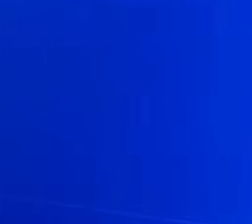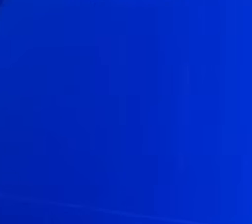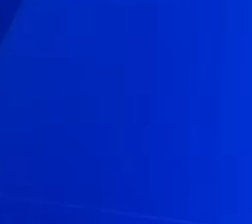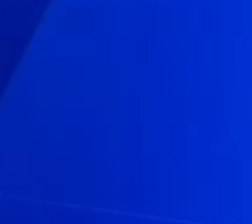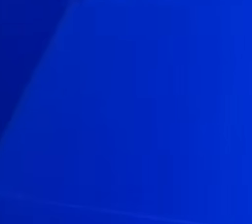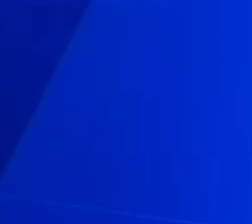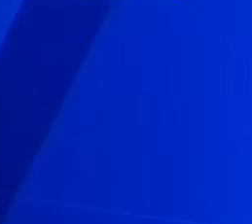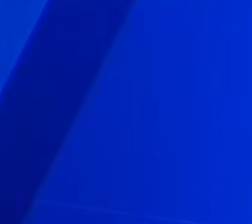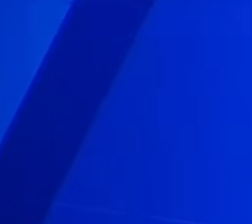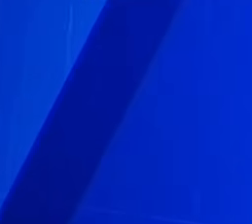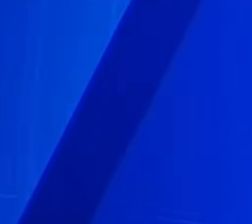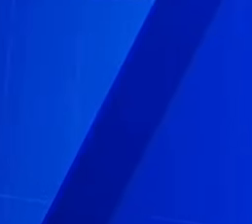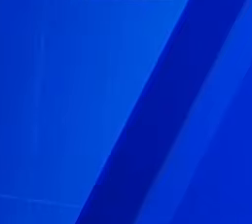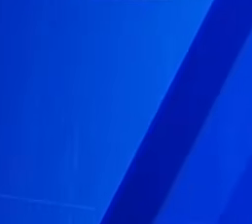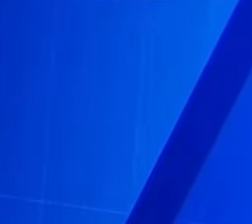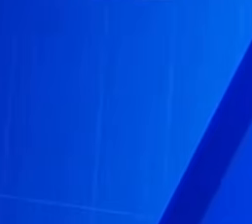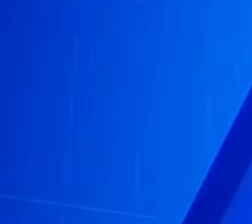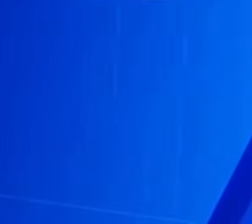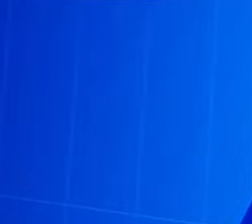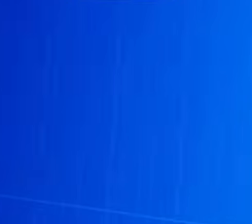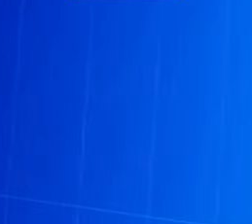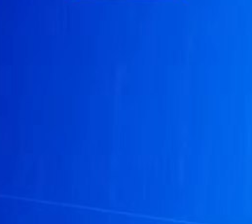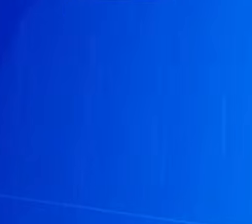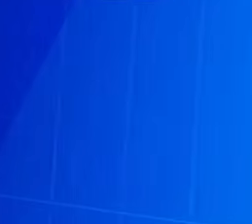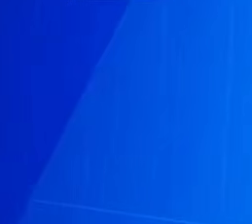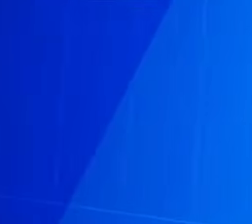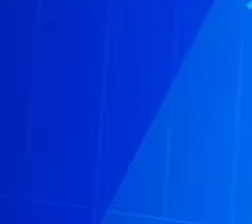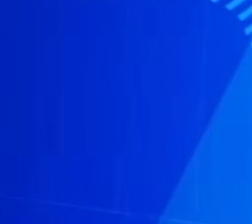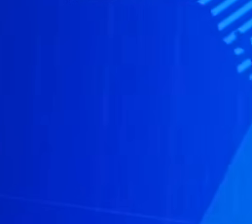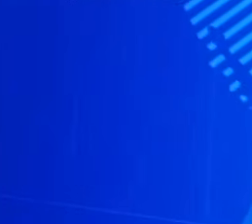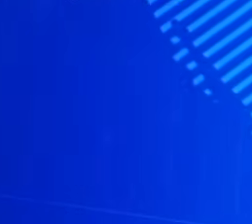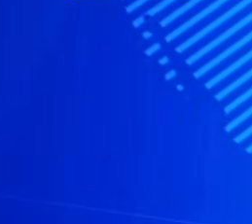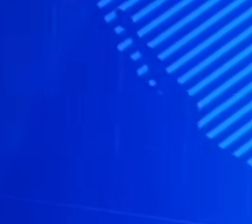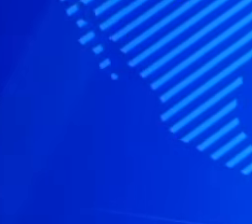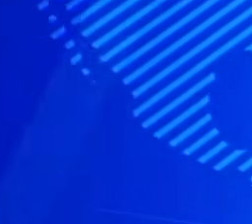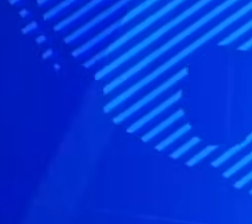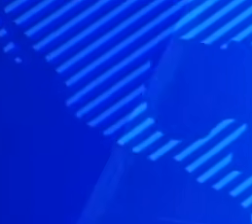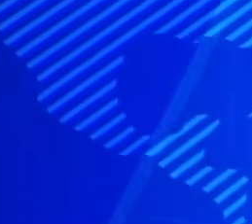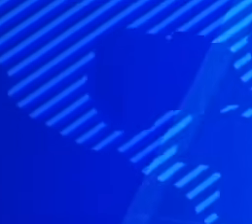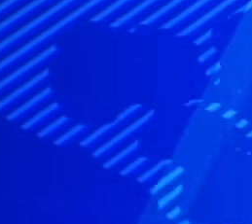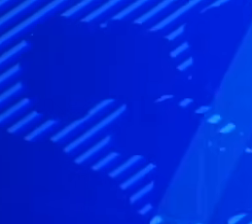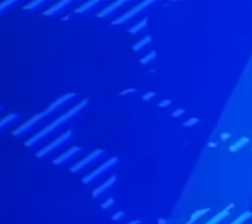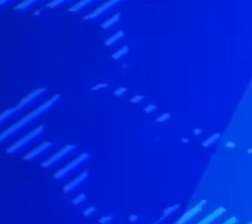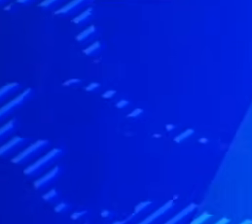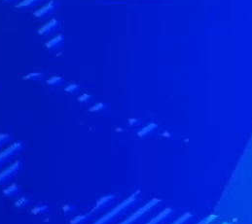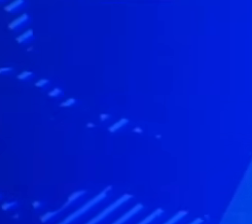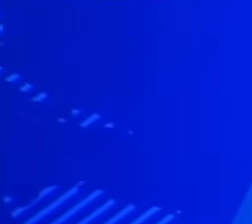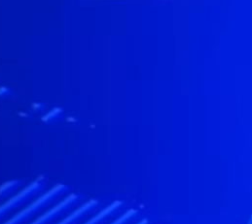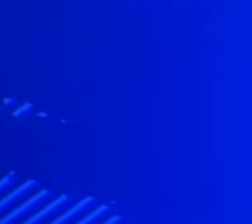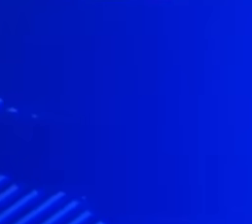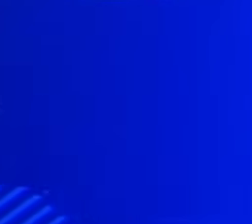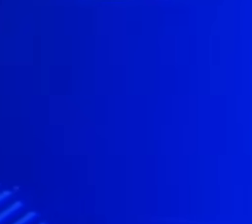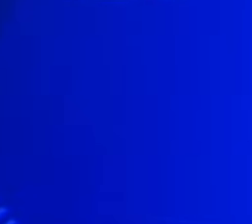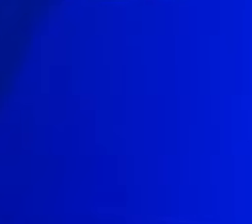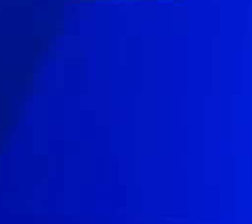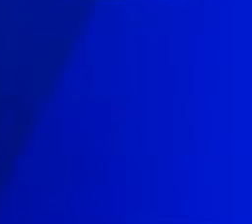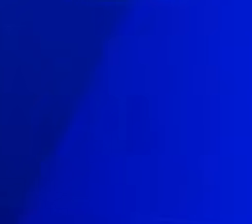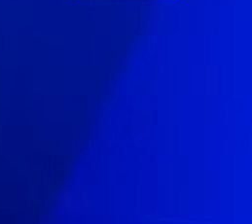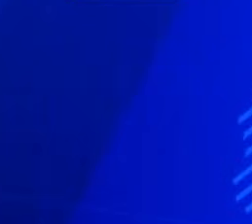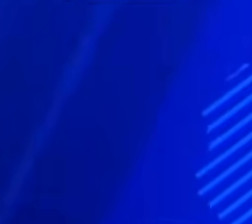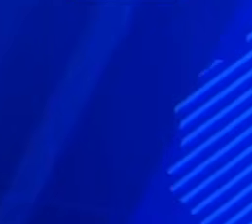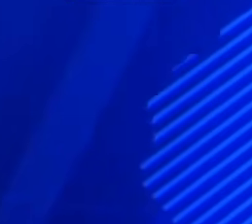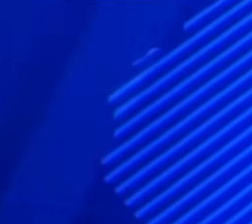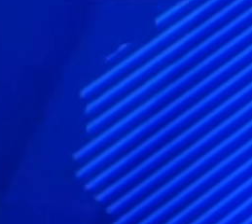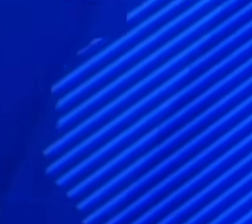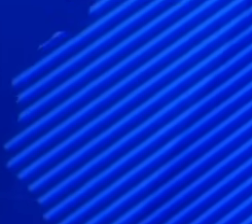for Jamaican parents. The Child Protection and Family Services Agency, CPFSA, is planning a good parenting campaign aimed